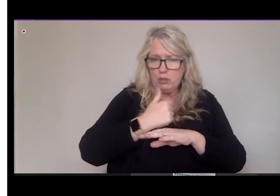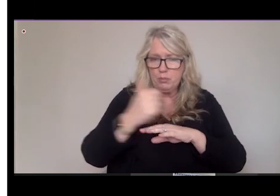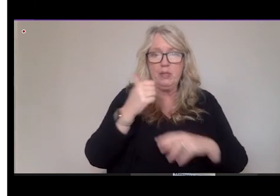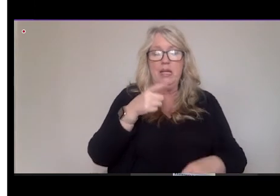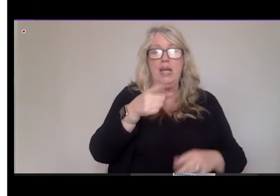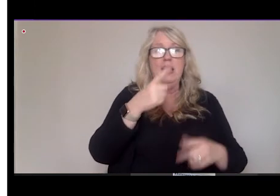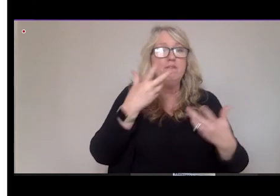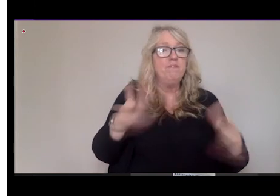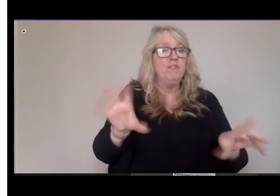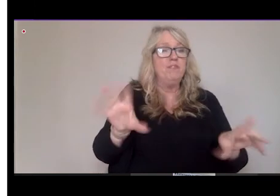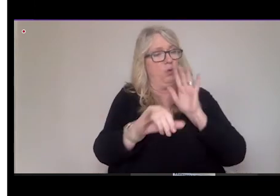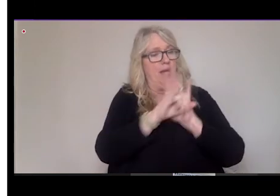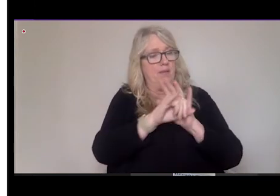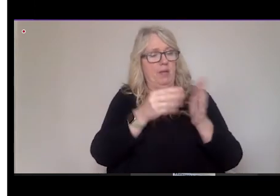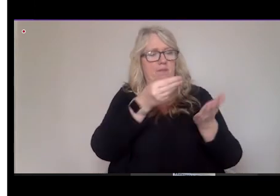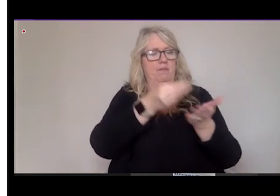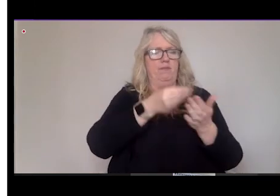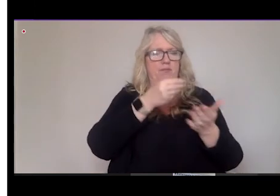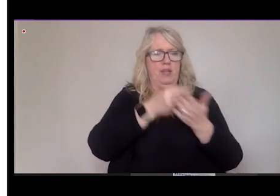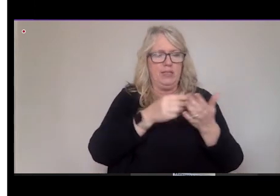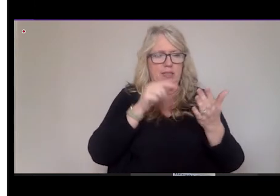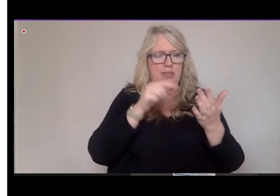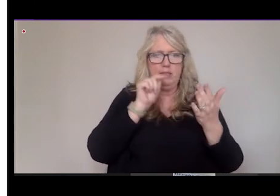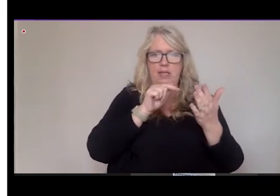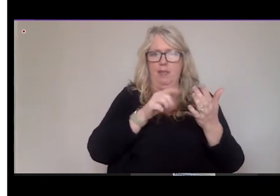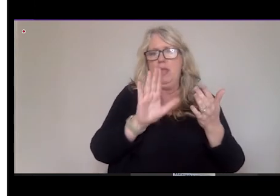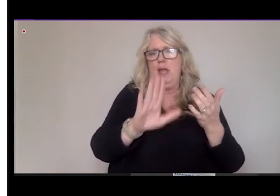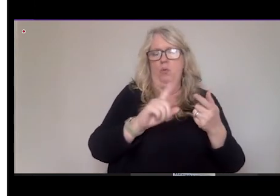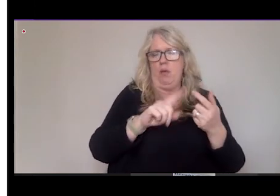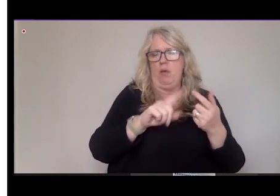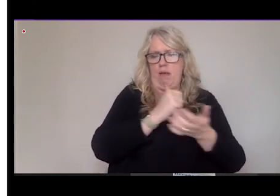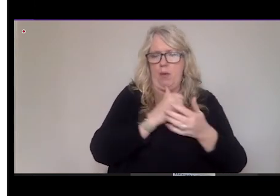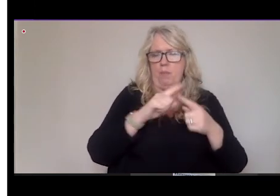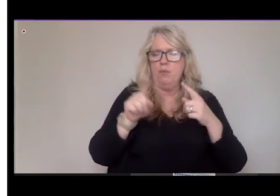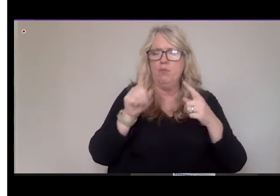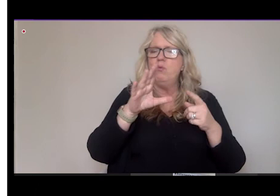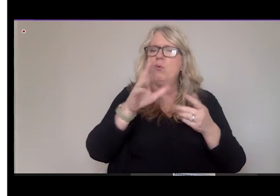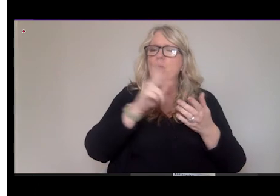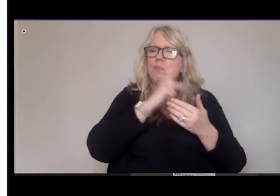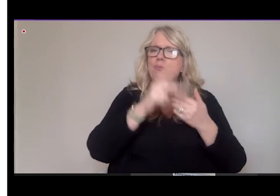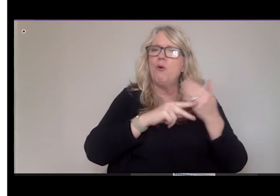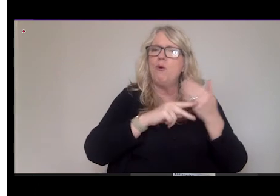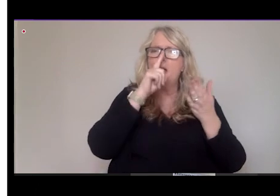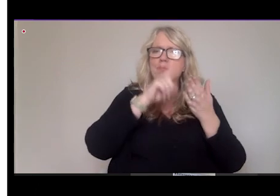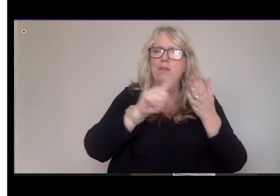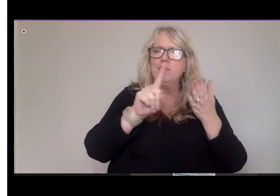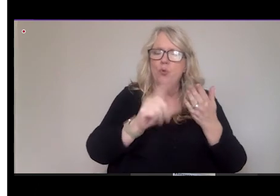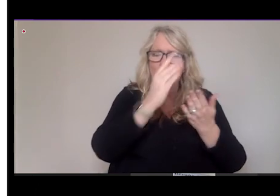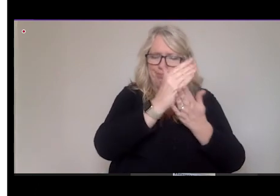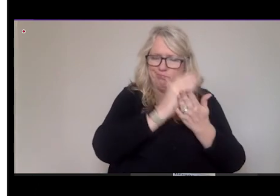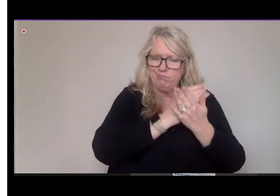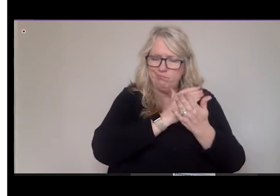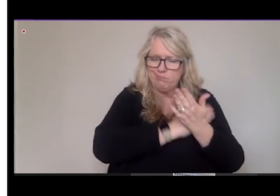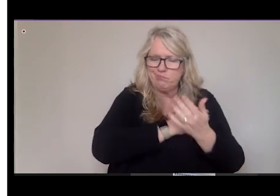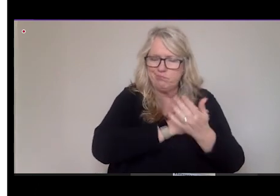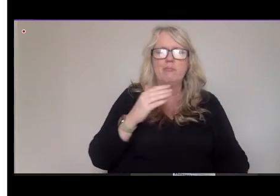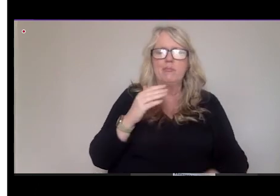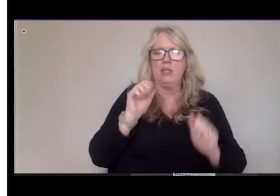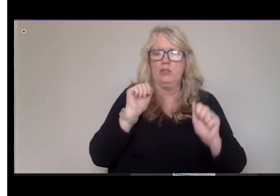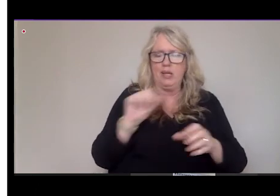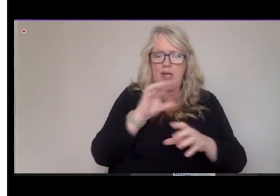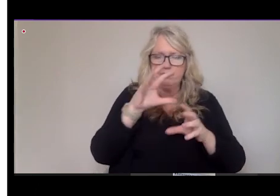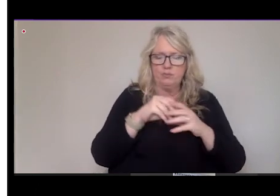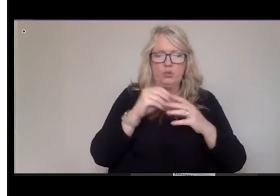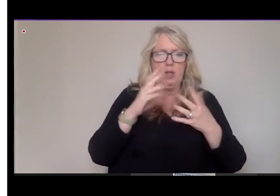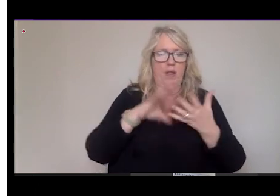support transportation? Have you identified funding sources? And that's where that program inventory that I talked about could come